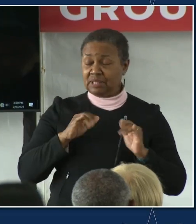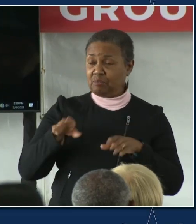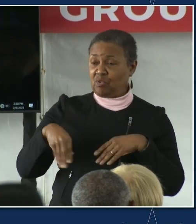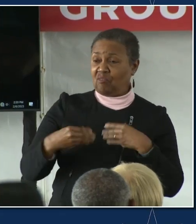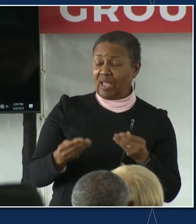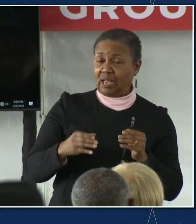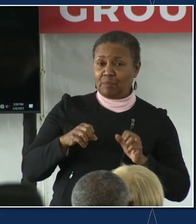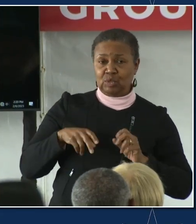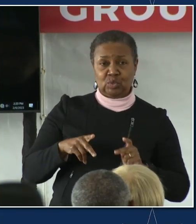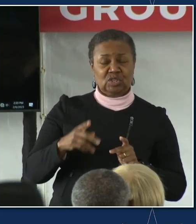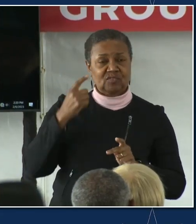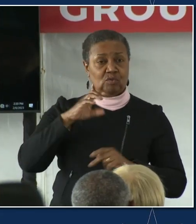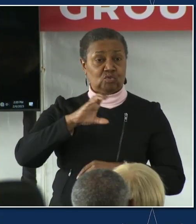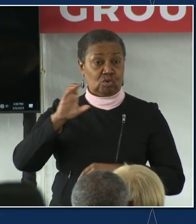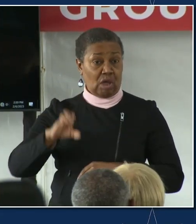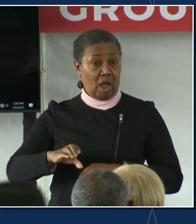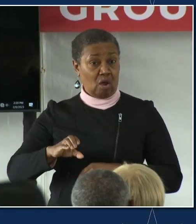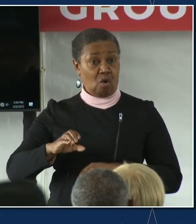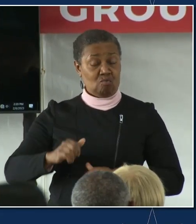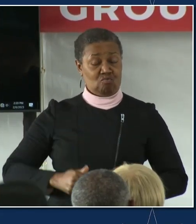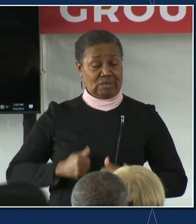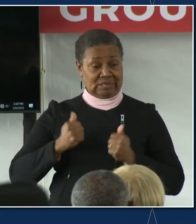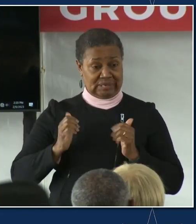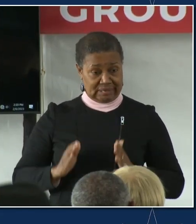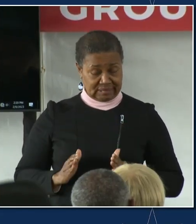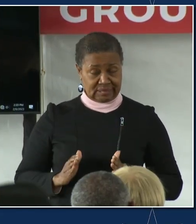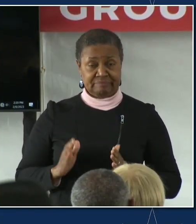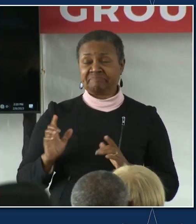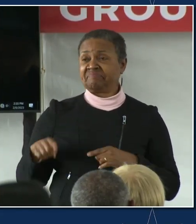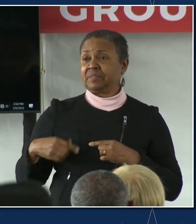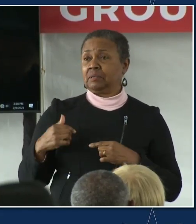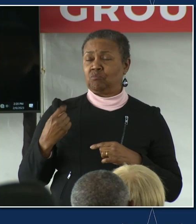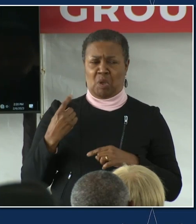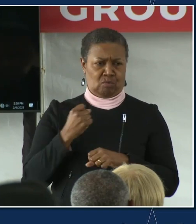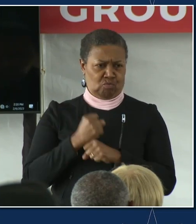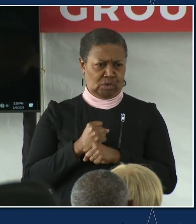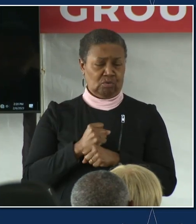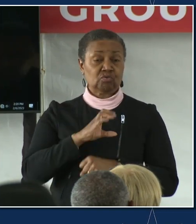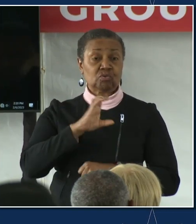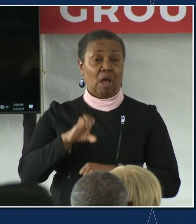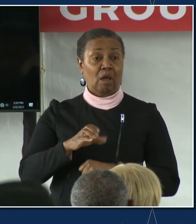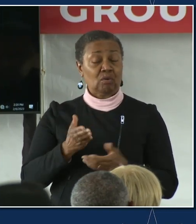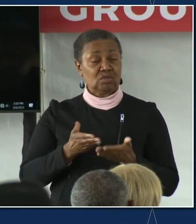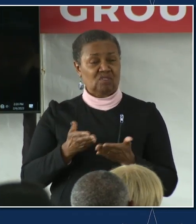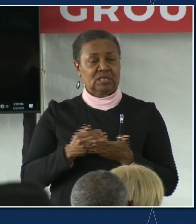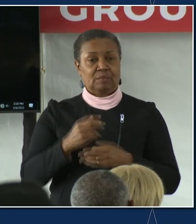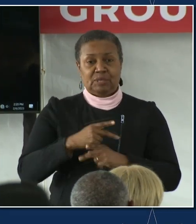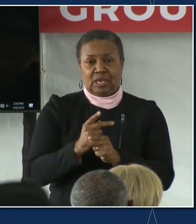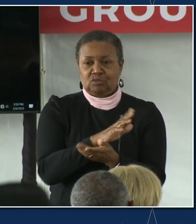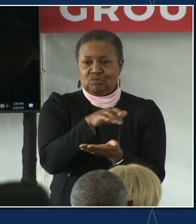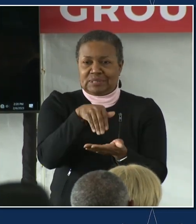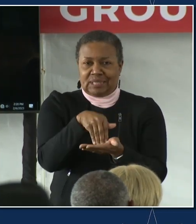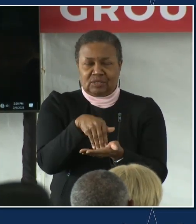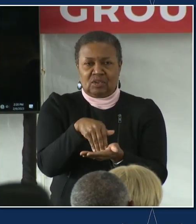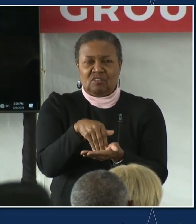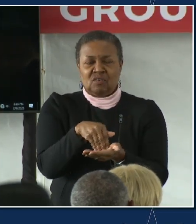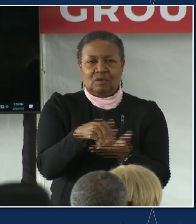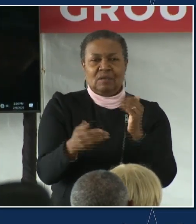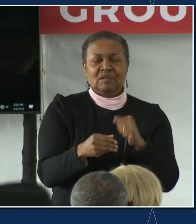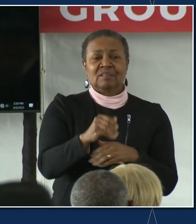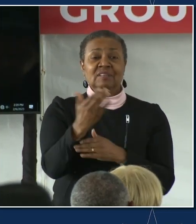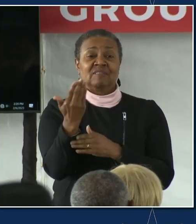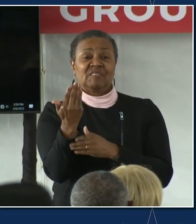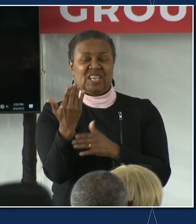providing opportunities for Chicago residents. And over the last year, Chicago has served as a production center for